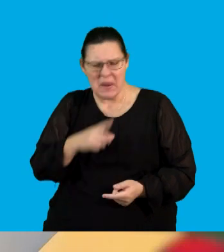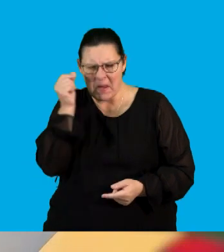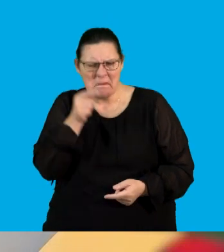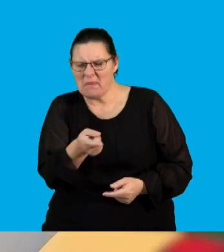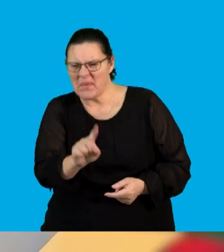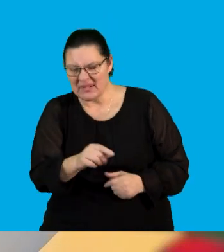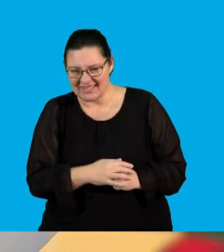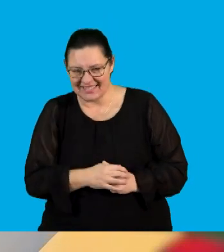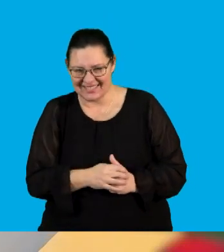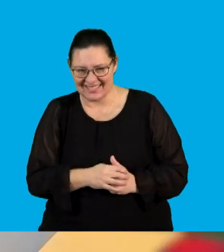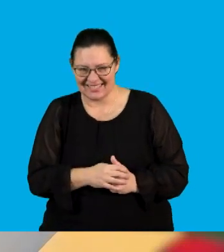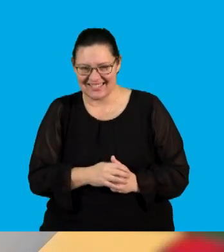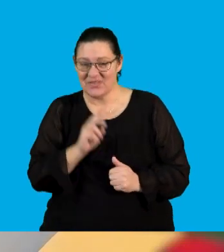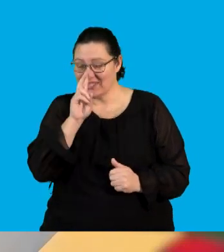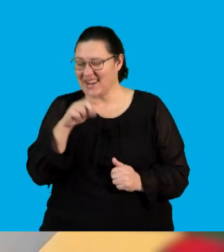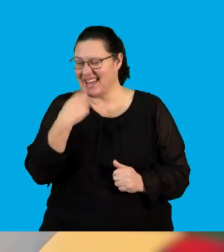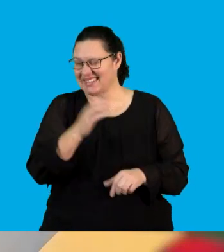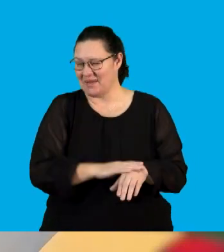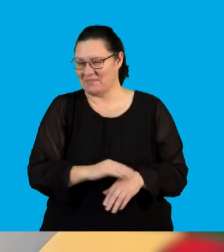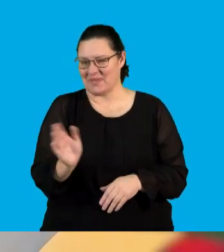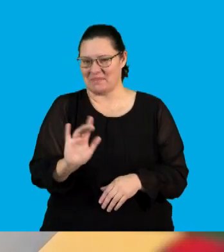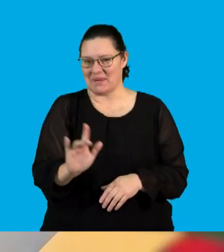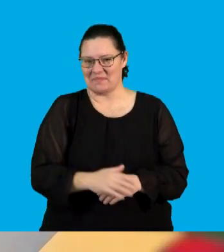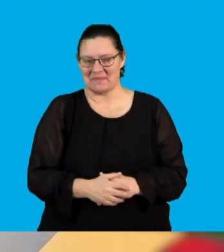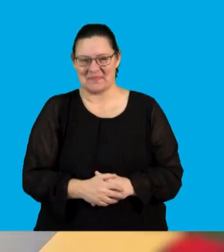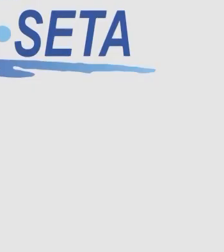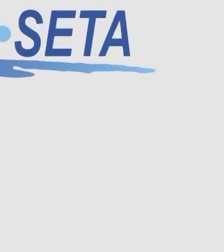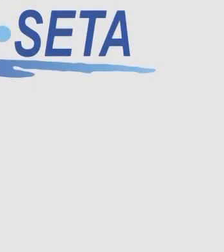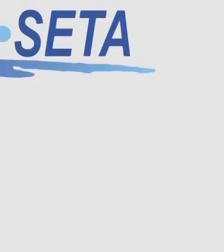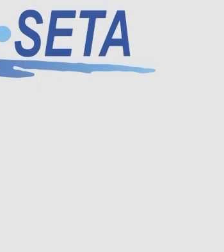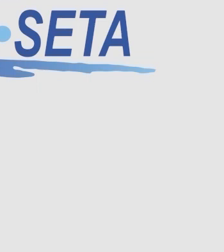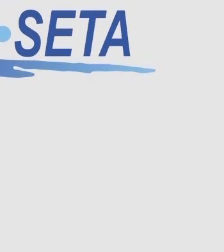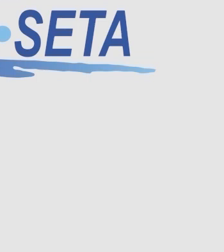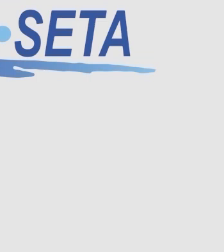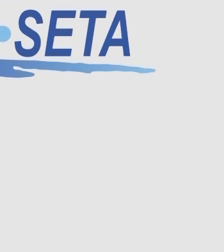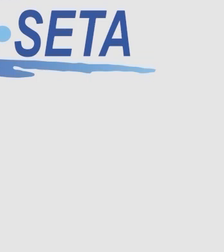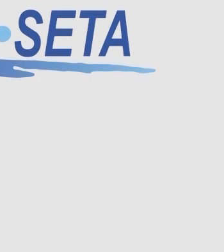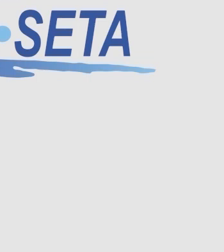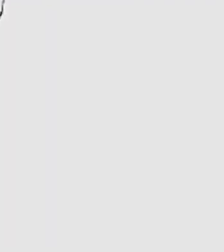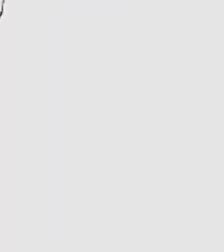So until I see you next time with the answer to my question, bye.